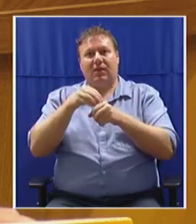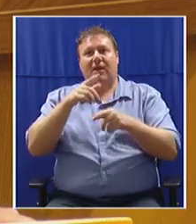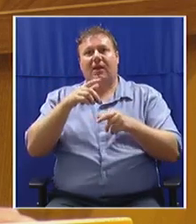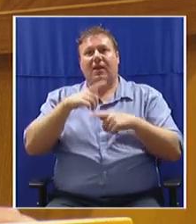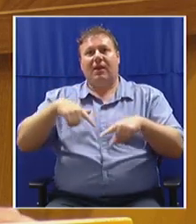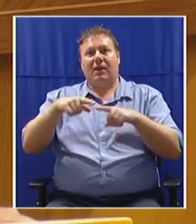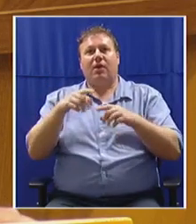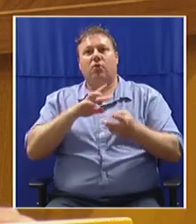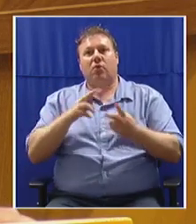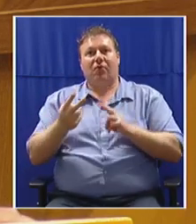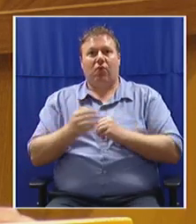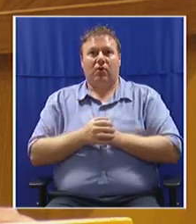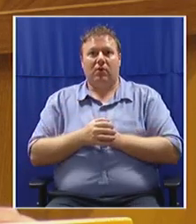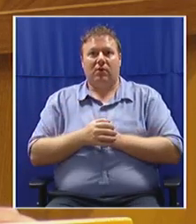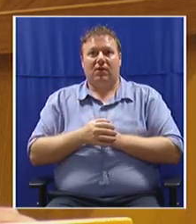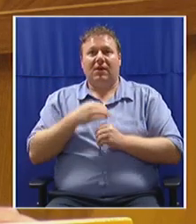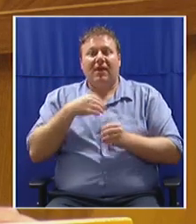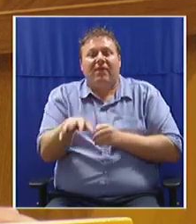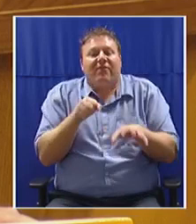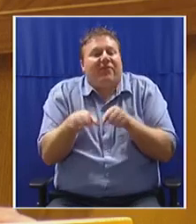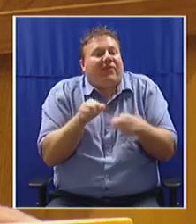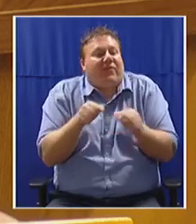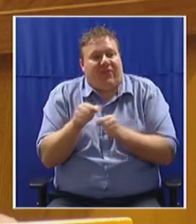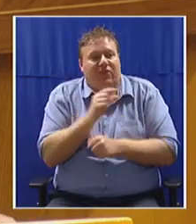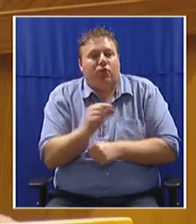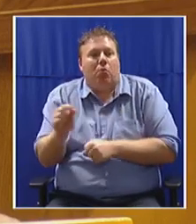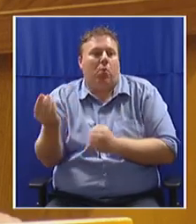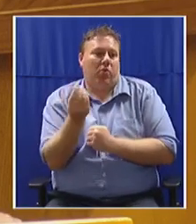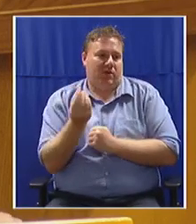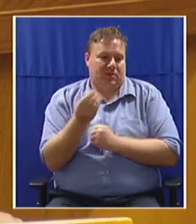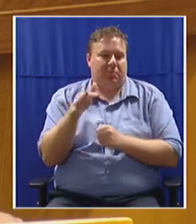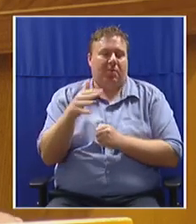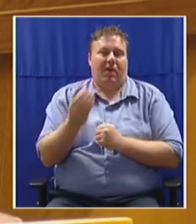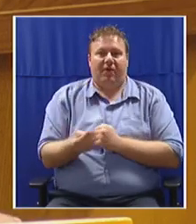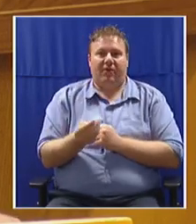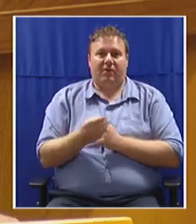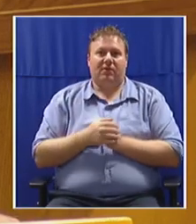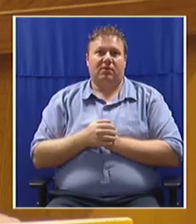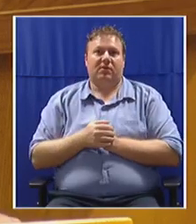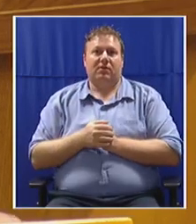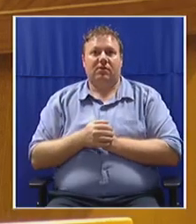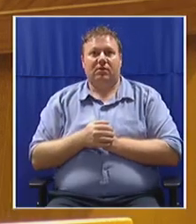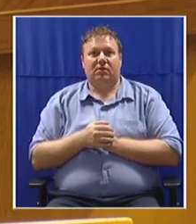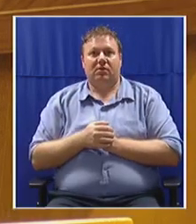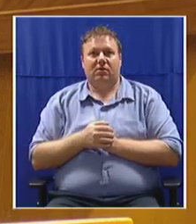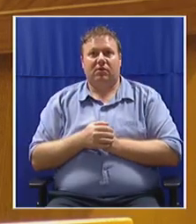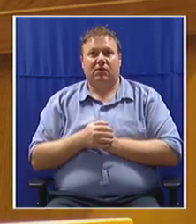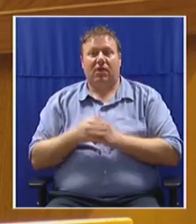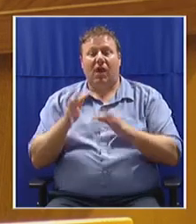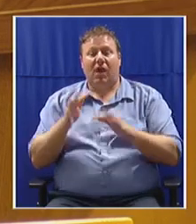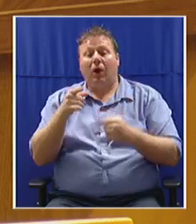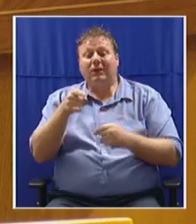as vultures who steal the little people have left after decades of oppression and forced removals. How will this